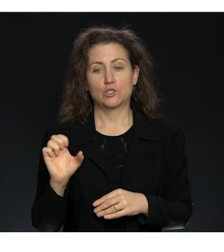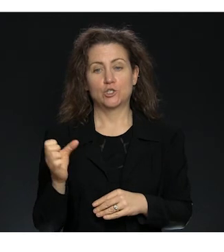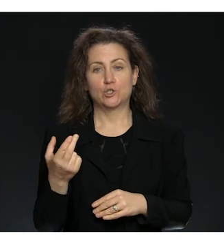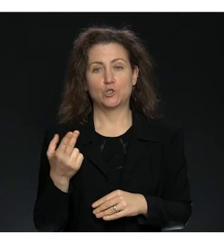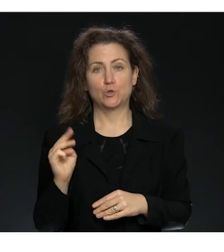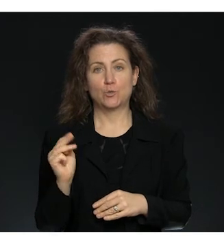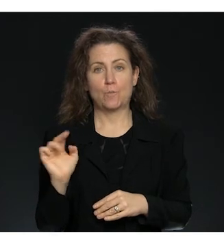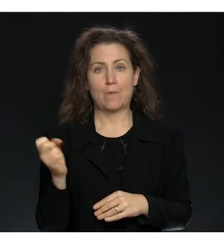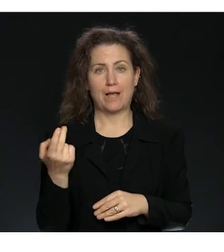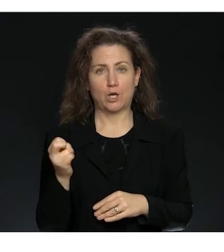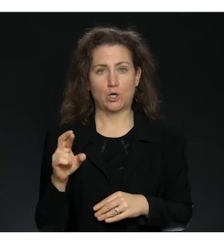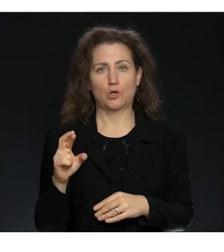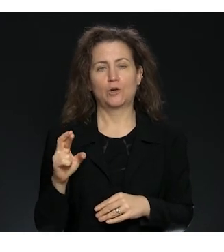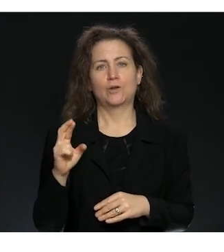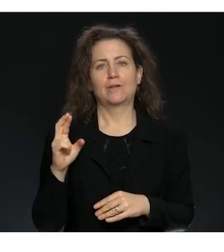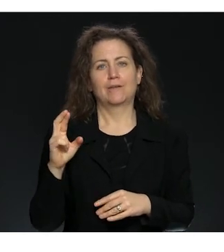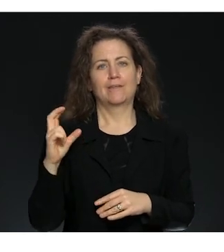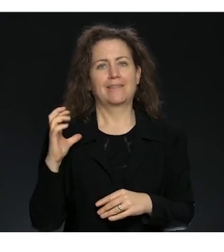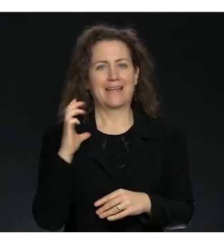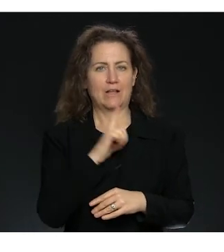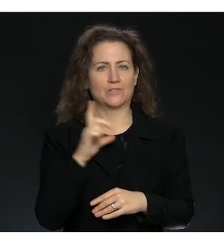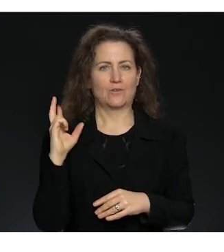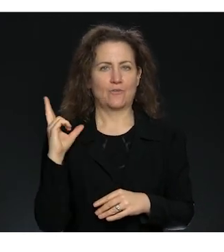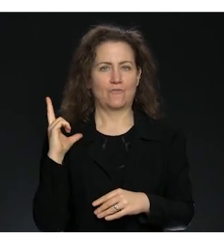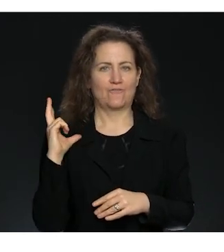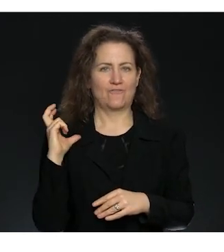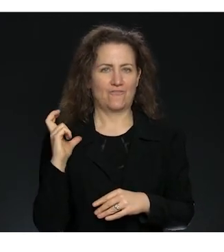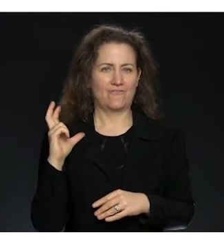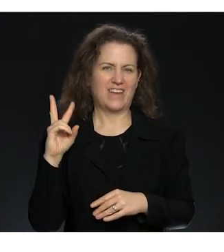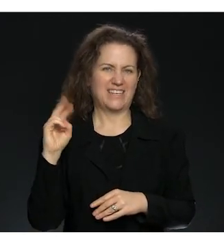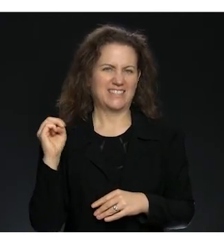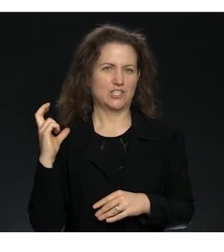meeting. There is no action required to adjourn the meeting.